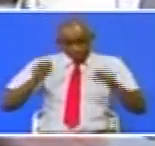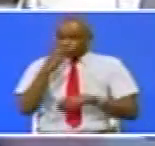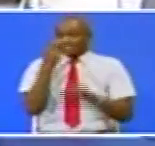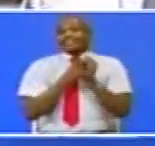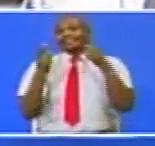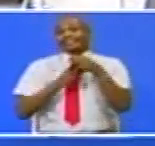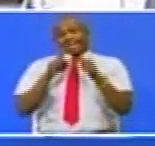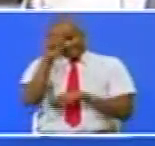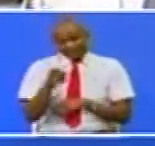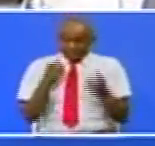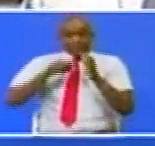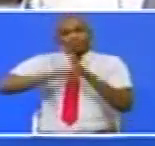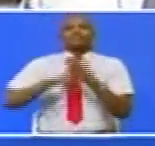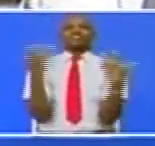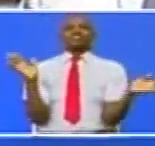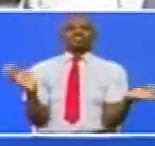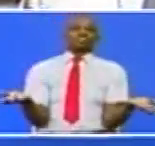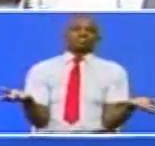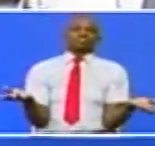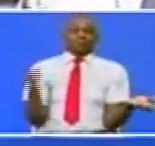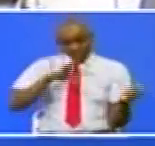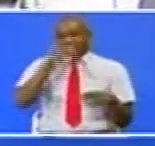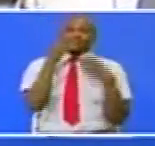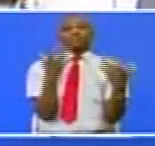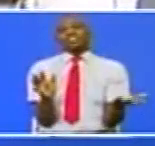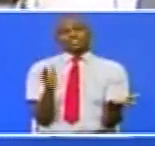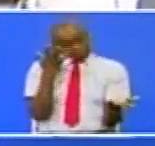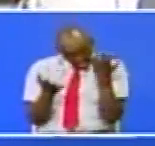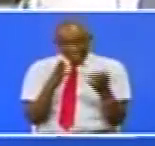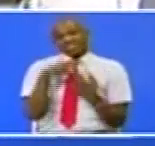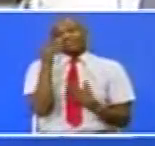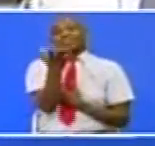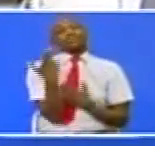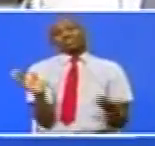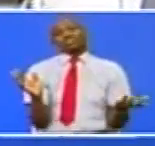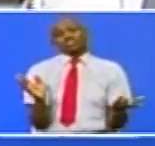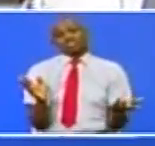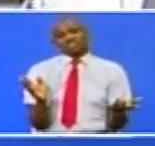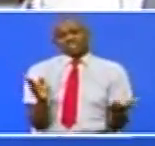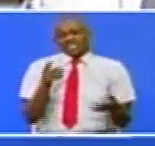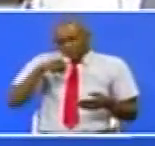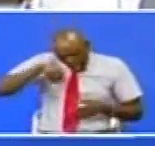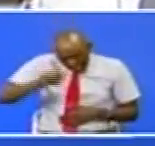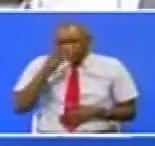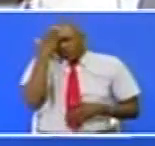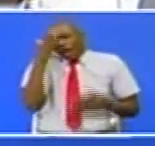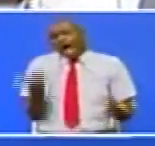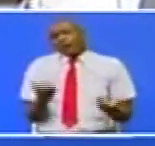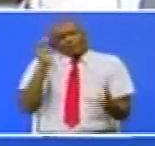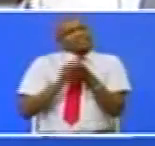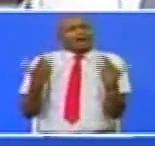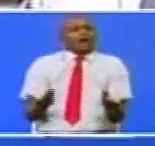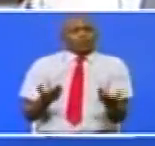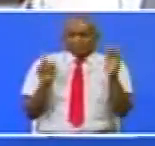2016 exams have already leaked. It's possible that these exams are already all over the place. What guarantee does